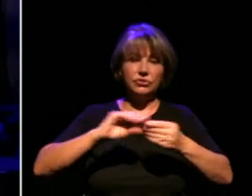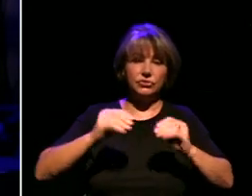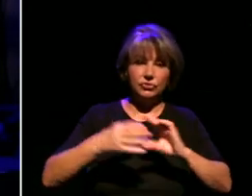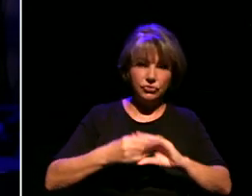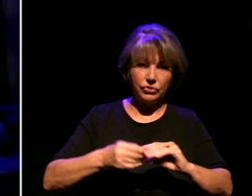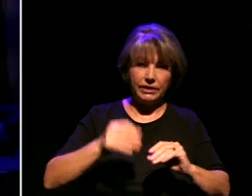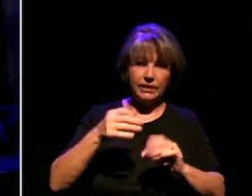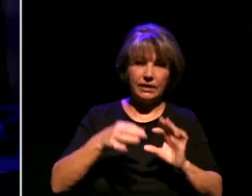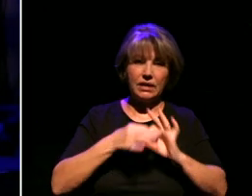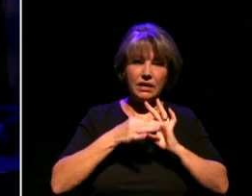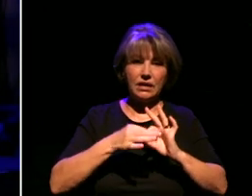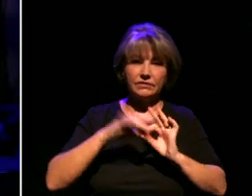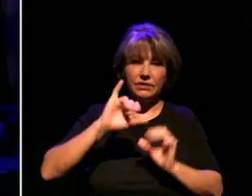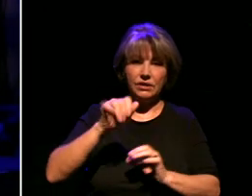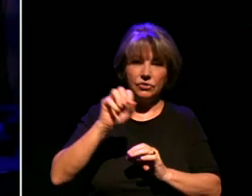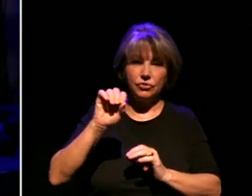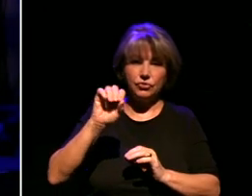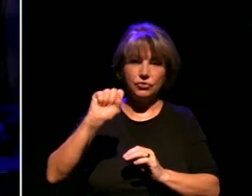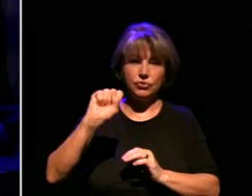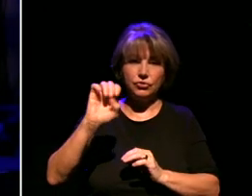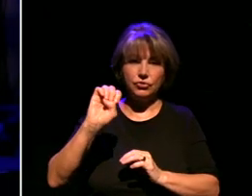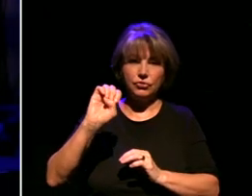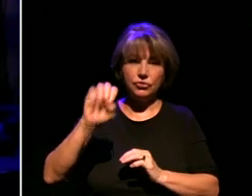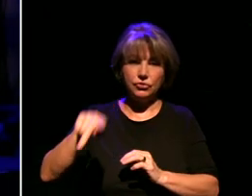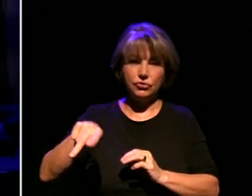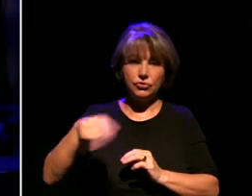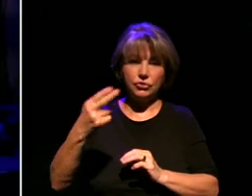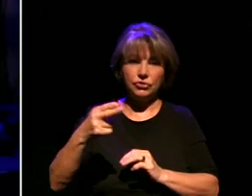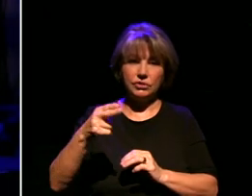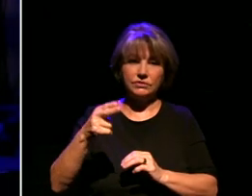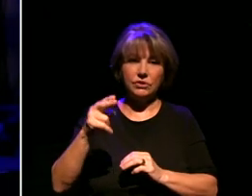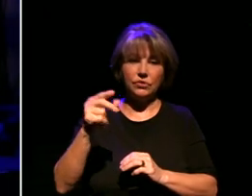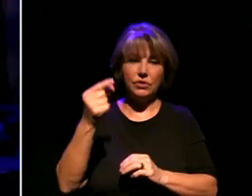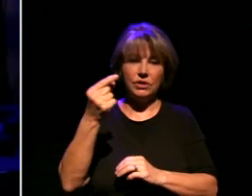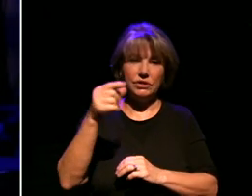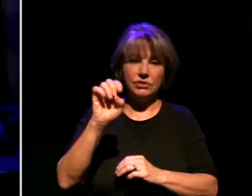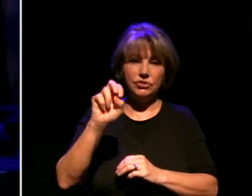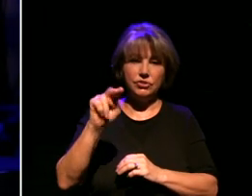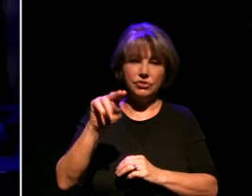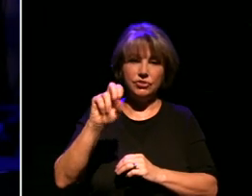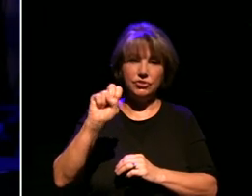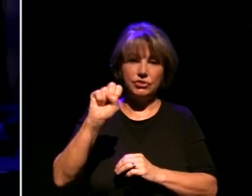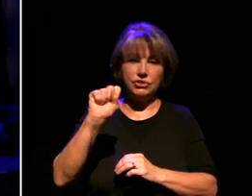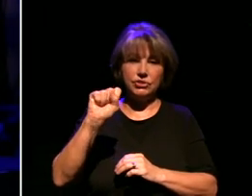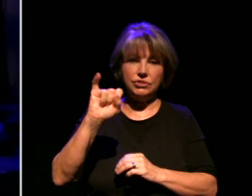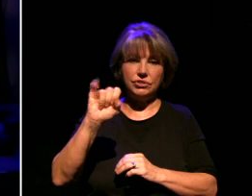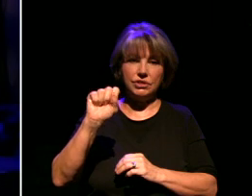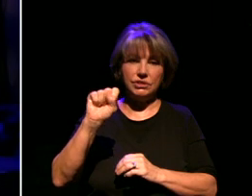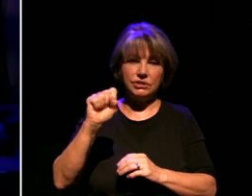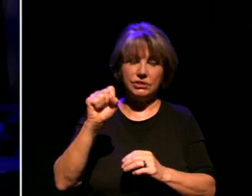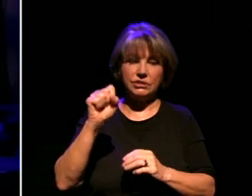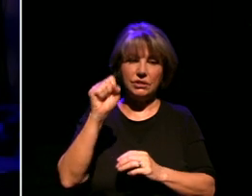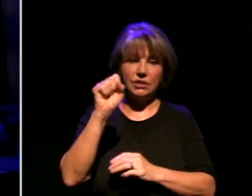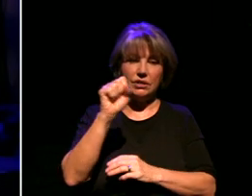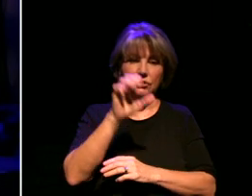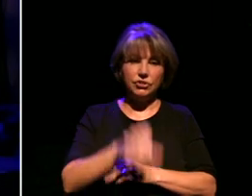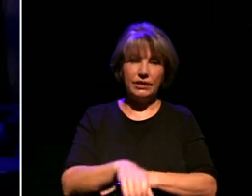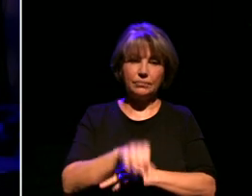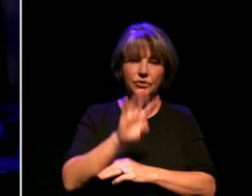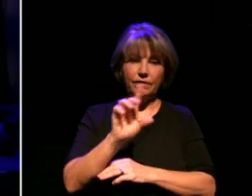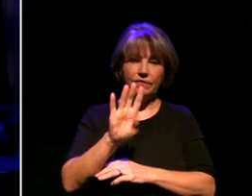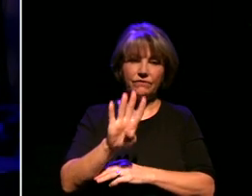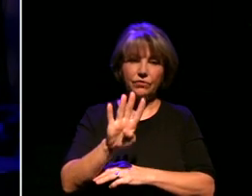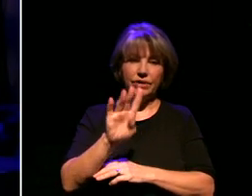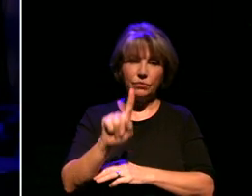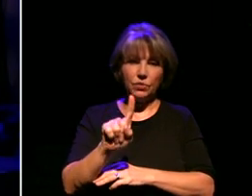so Genesis 41, if you'll turn there with me, you'll find just on that first verse of Genesis chapter 41 that Pharaoh, the